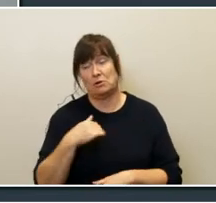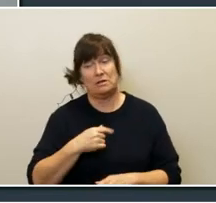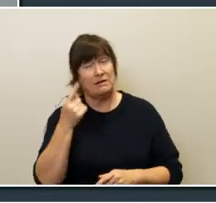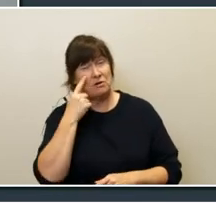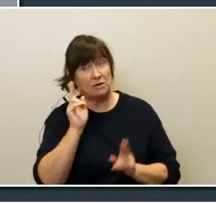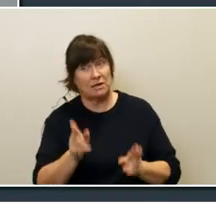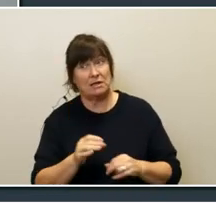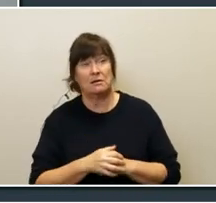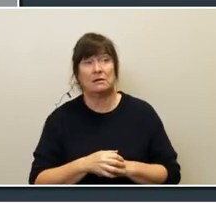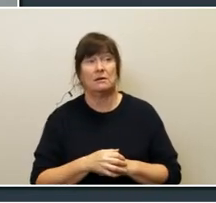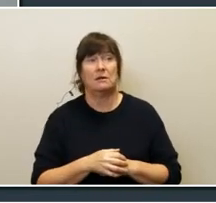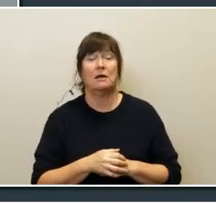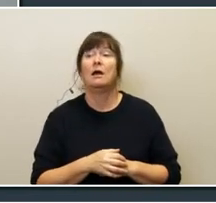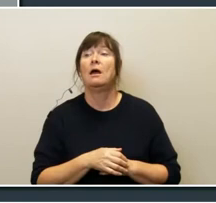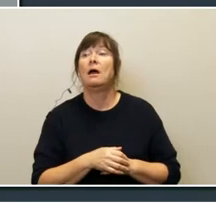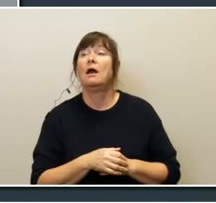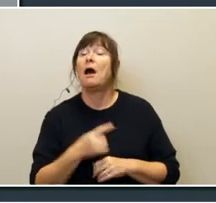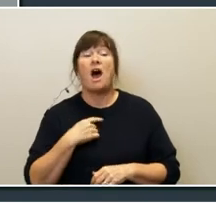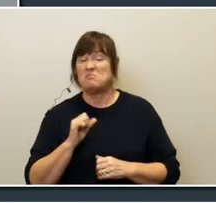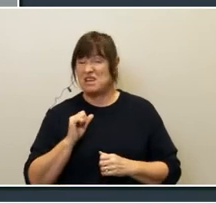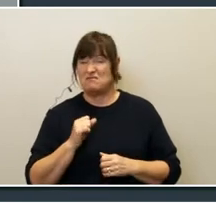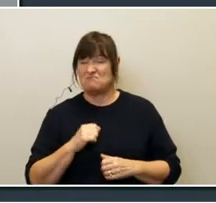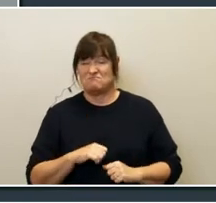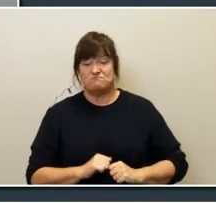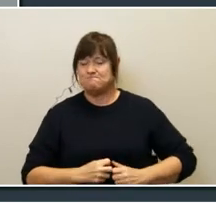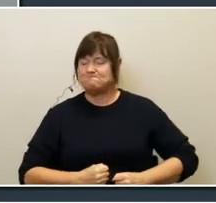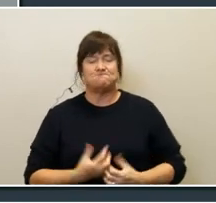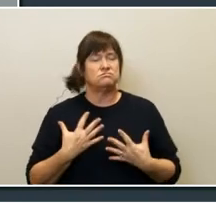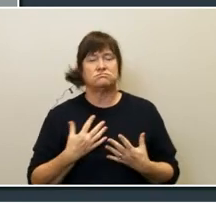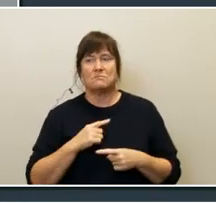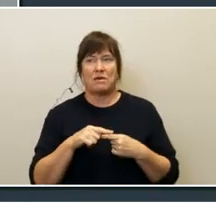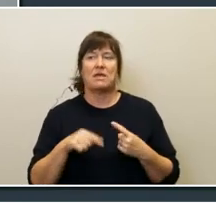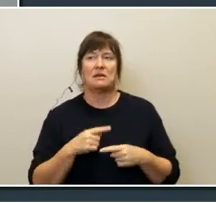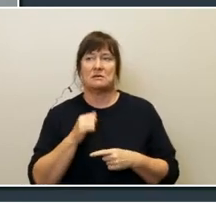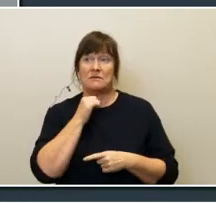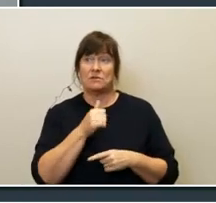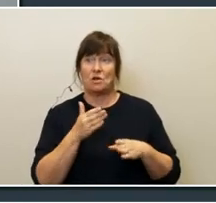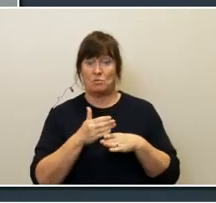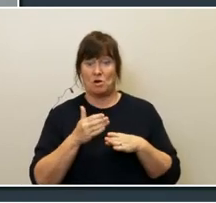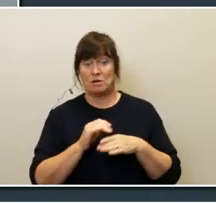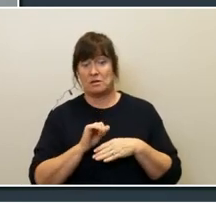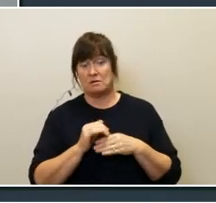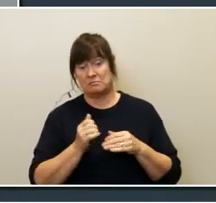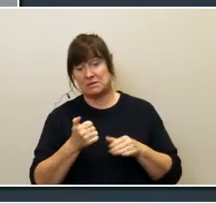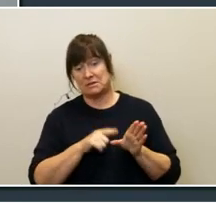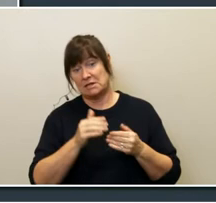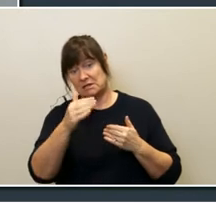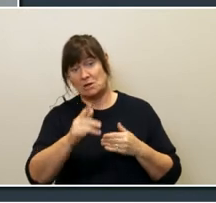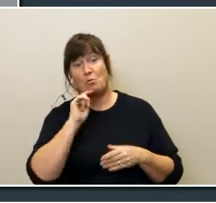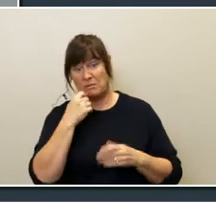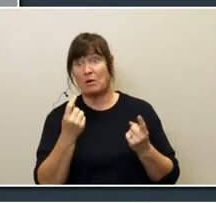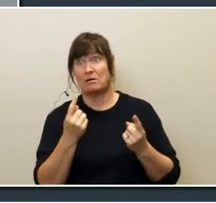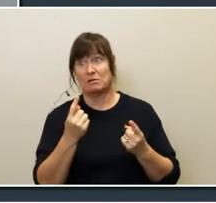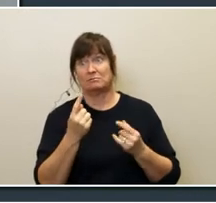Honestly, from me, I'd be gutted about that, and I believe that if you don't work on it in the next 6 years, there will be a problem,